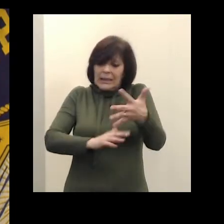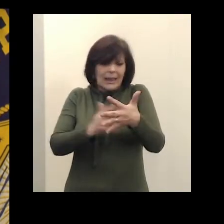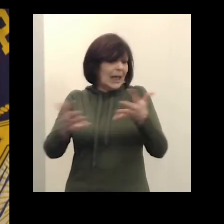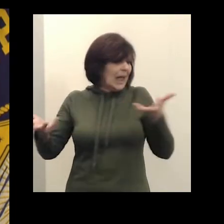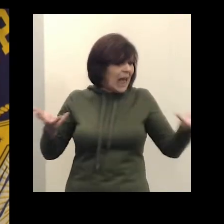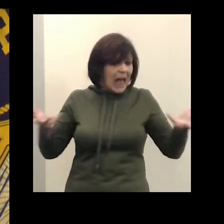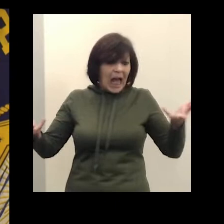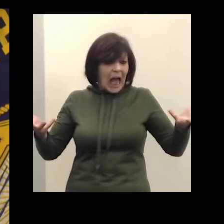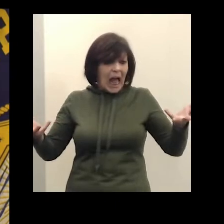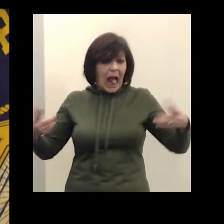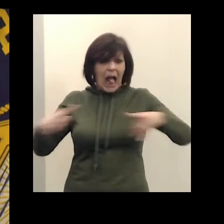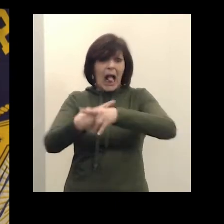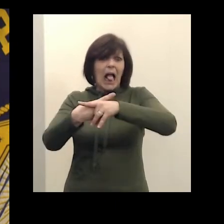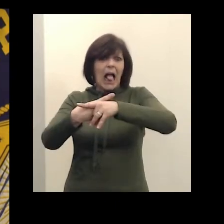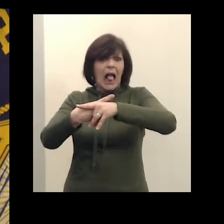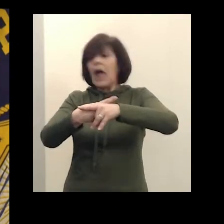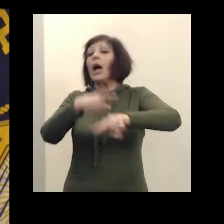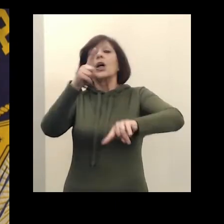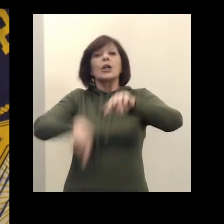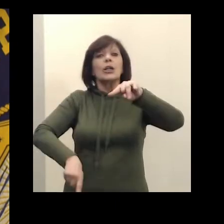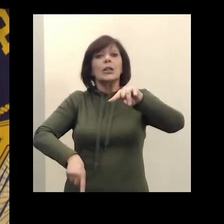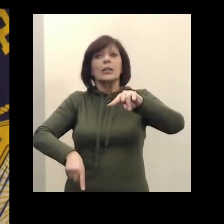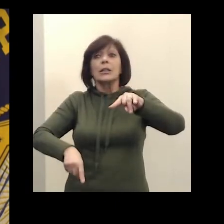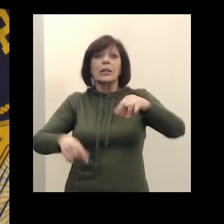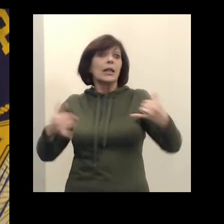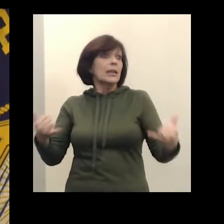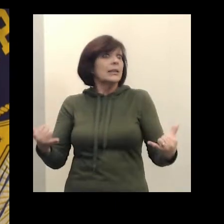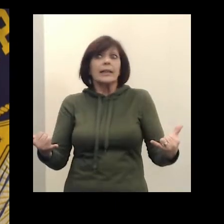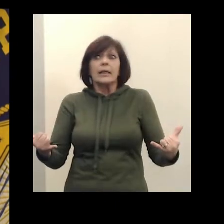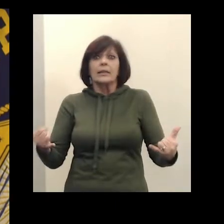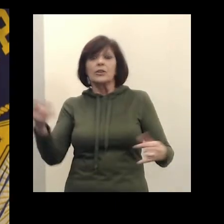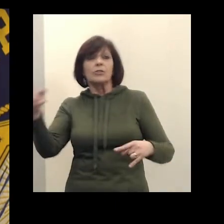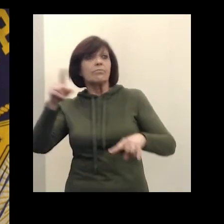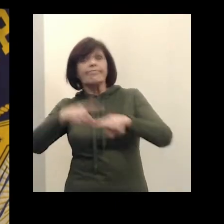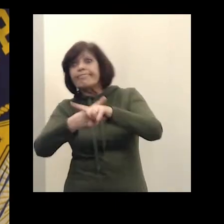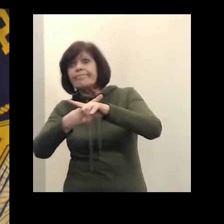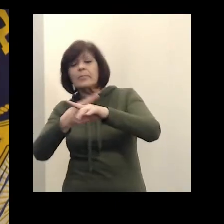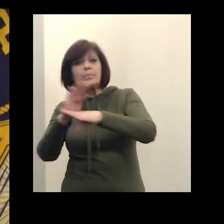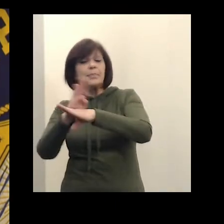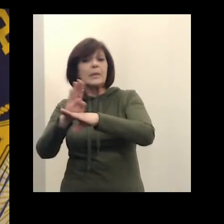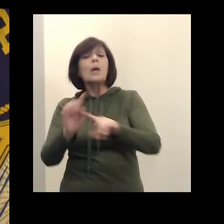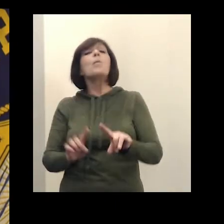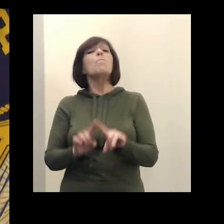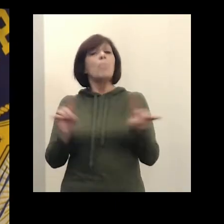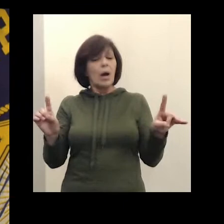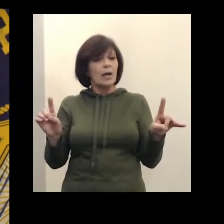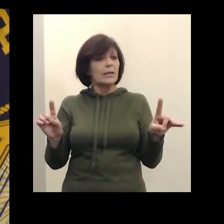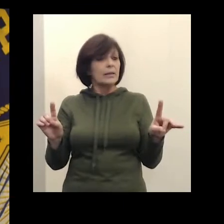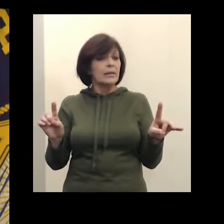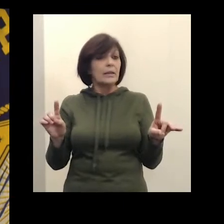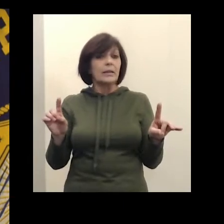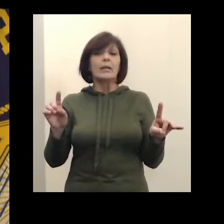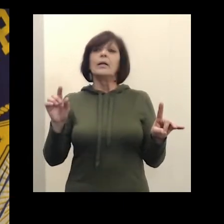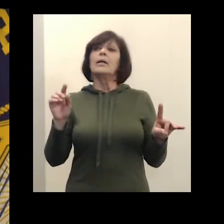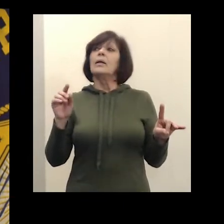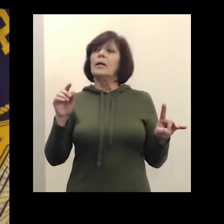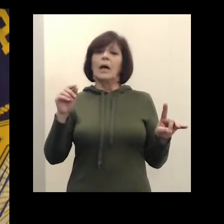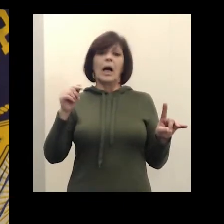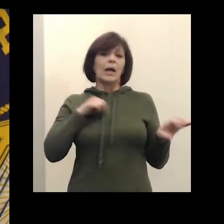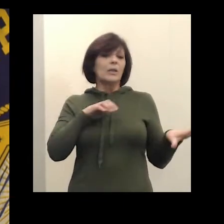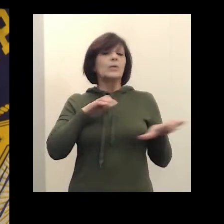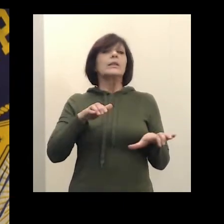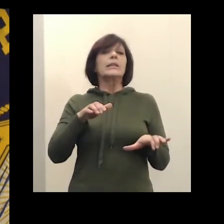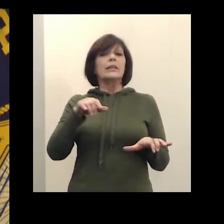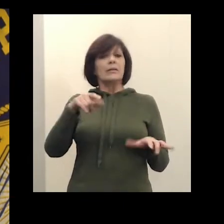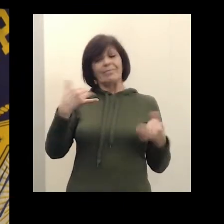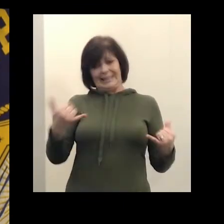Dr. Burstein didn't match, just like they didn't necessarily match today. But we didn't do the press briefing last week. I'm doing the press briefing now, but